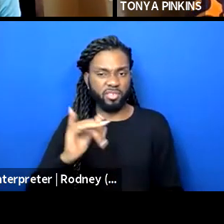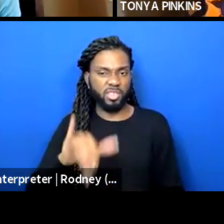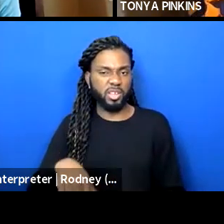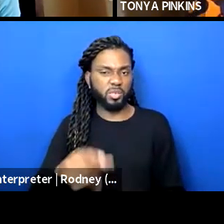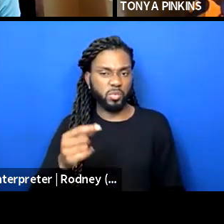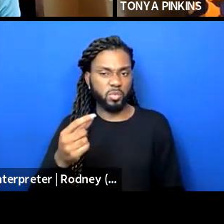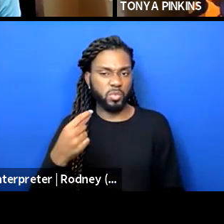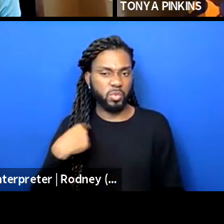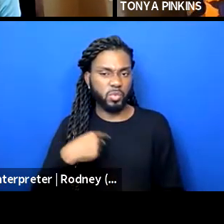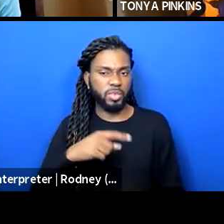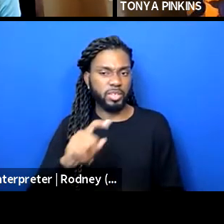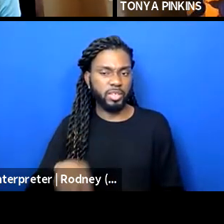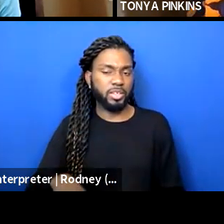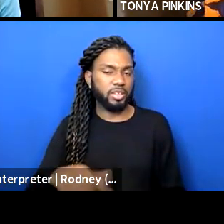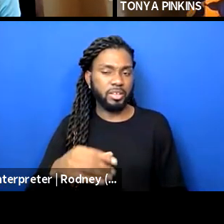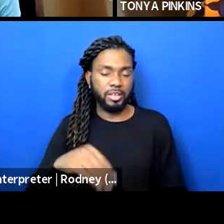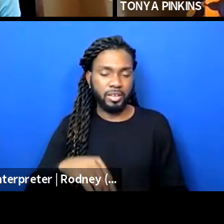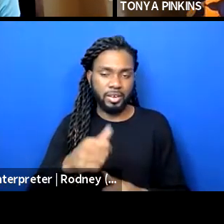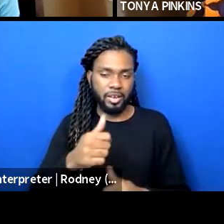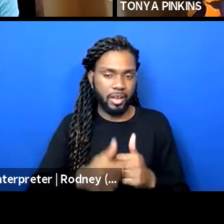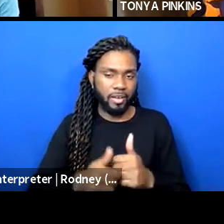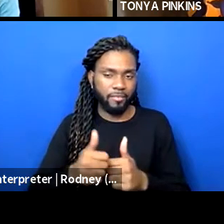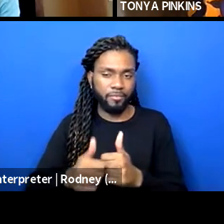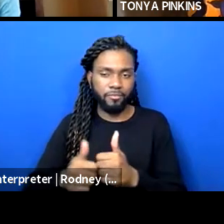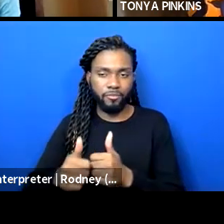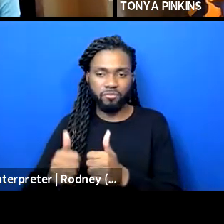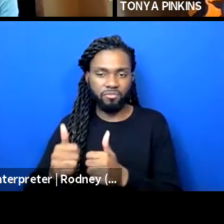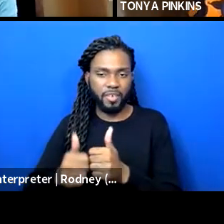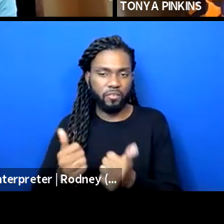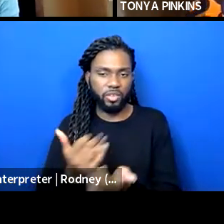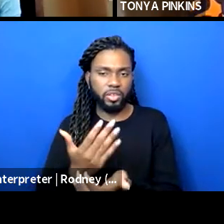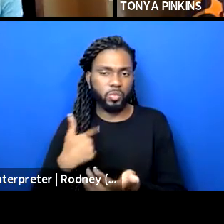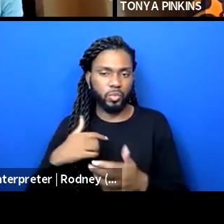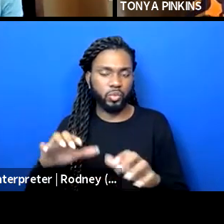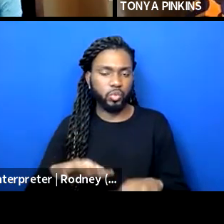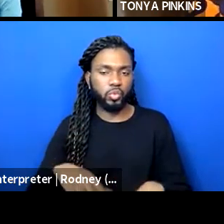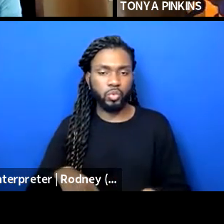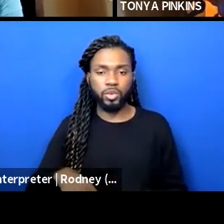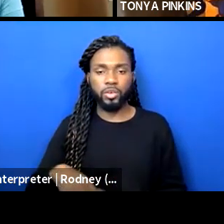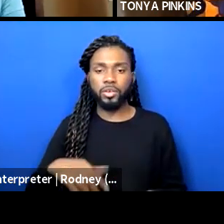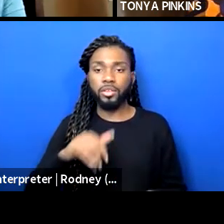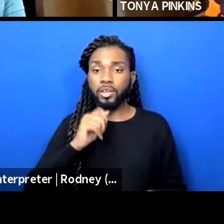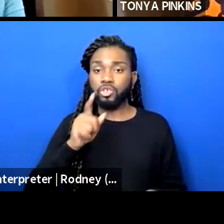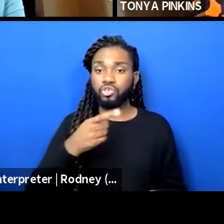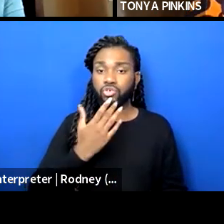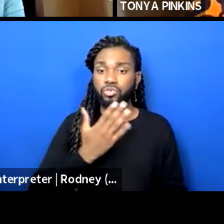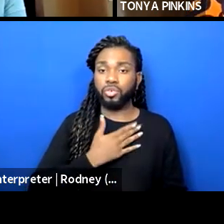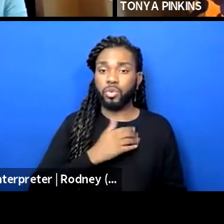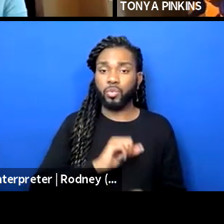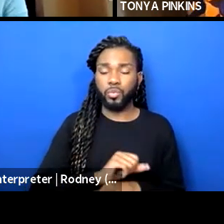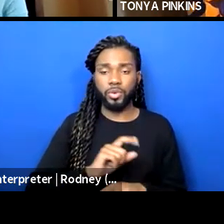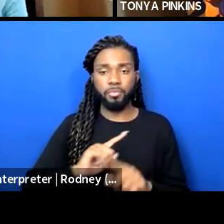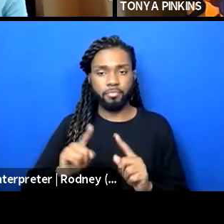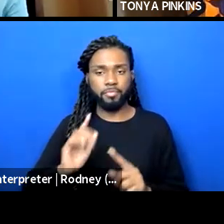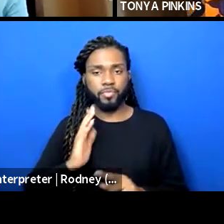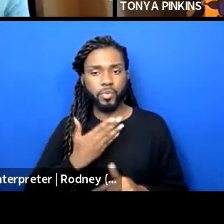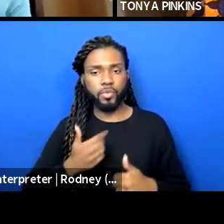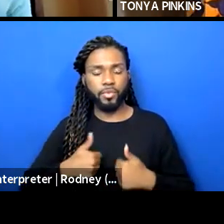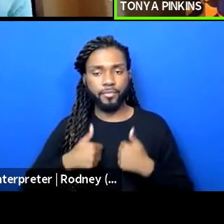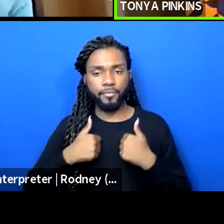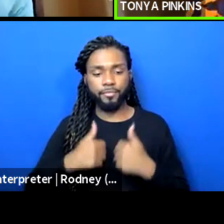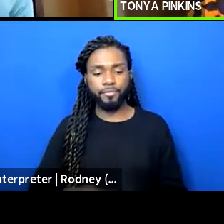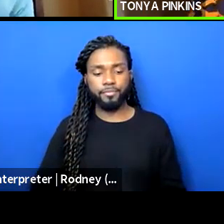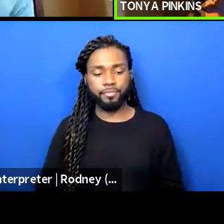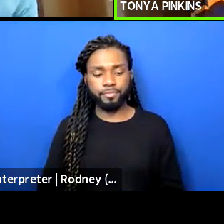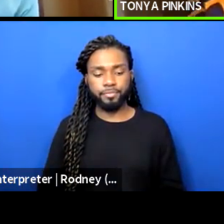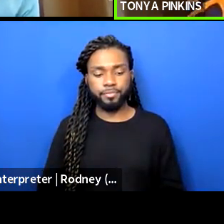in every aspect of what we do, not just our work, but in our lives. And